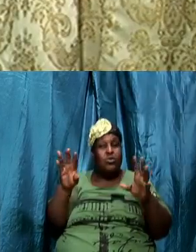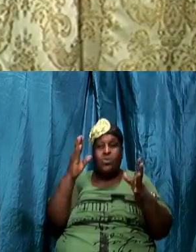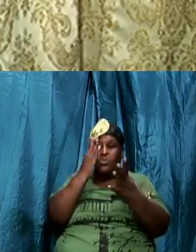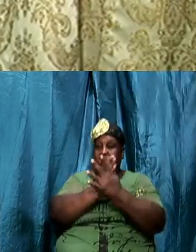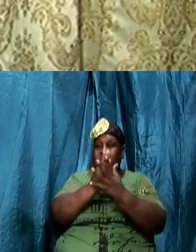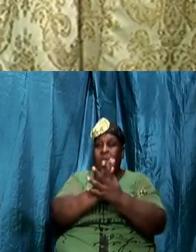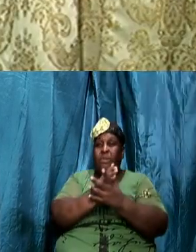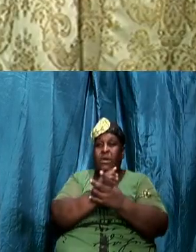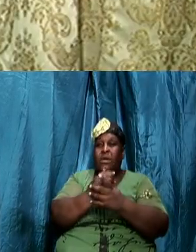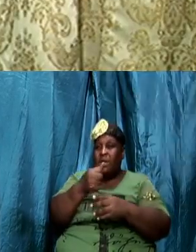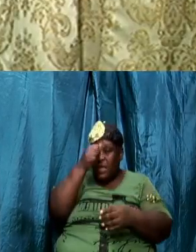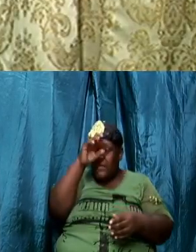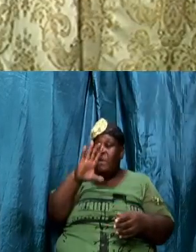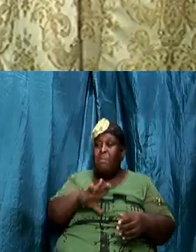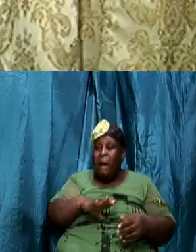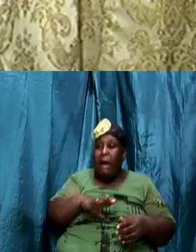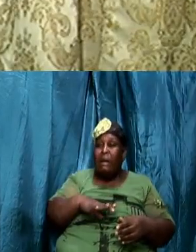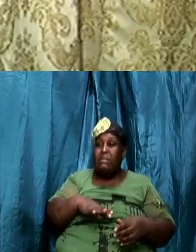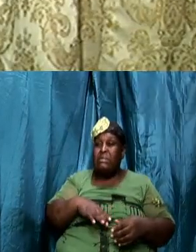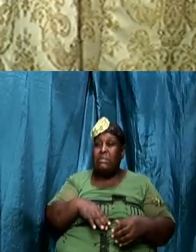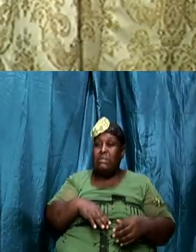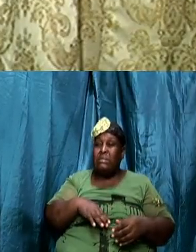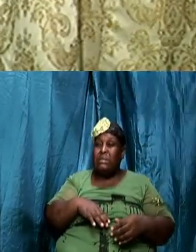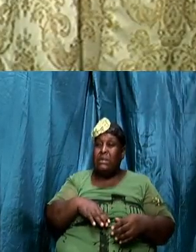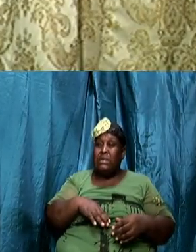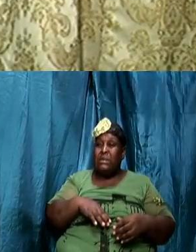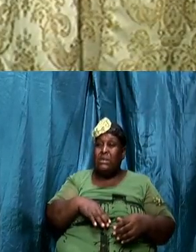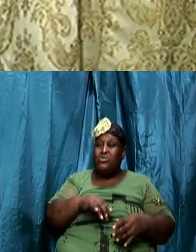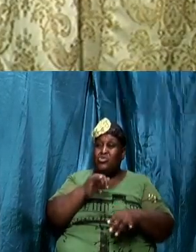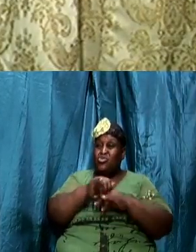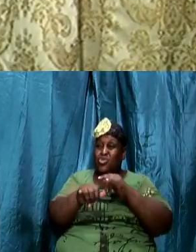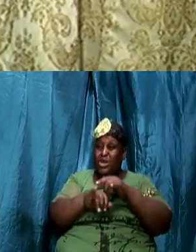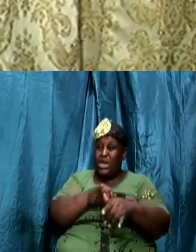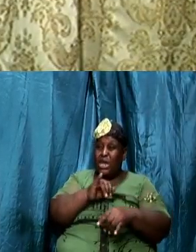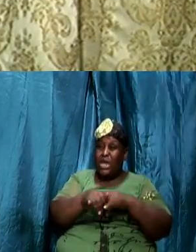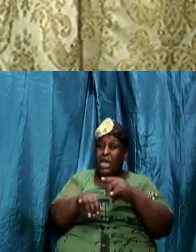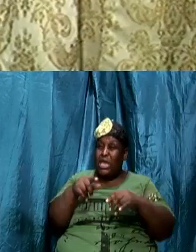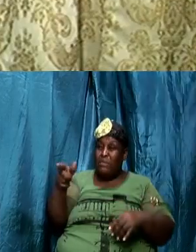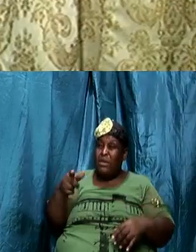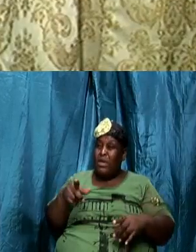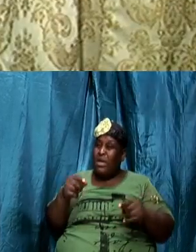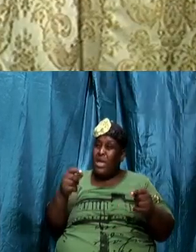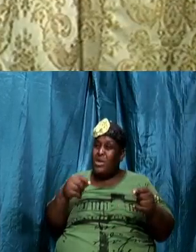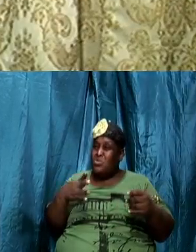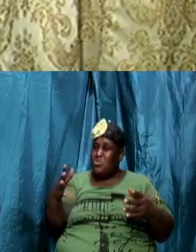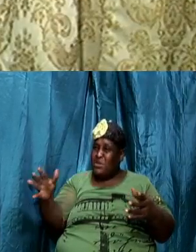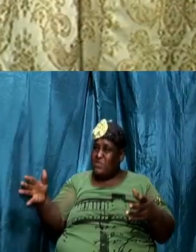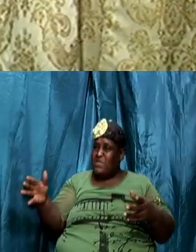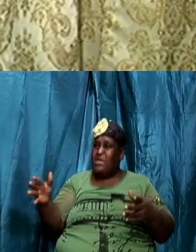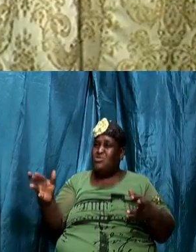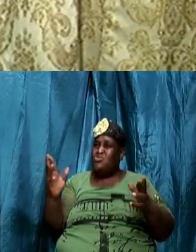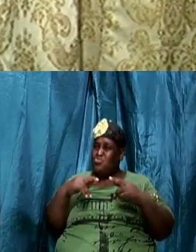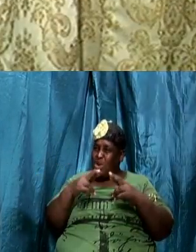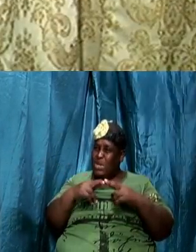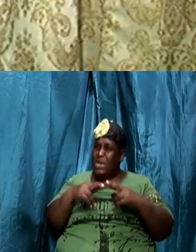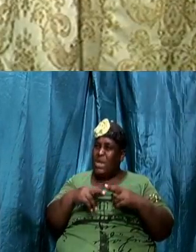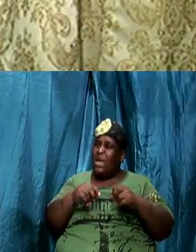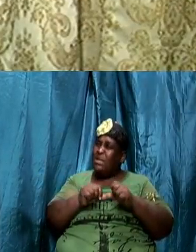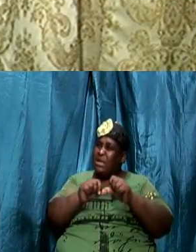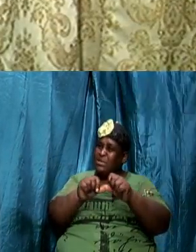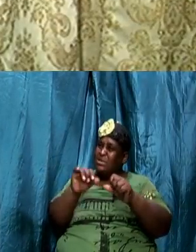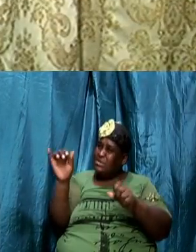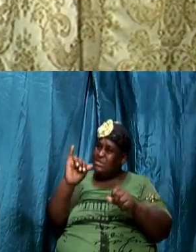then the man convinced him. But if you do the thing already and you're here now, come eat this and continue, man. Because of the same